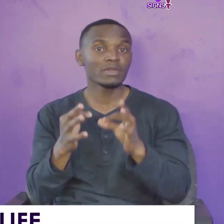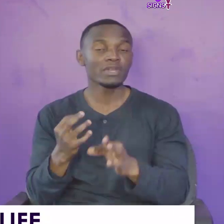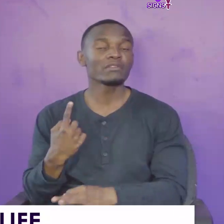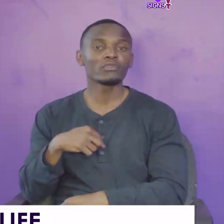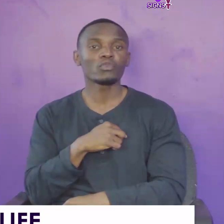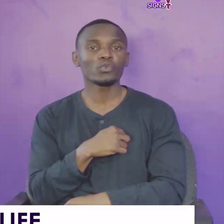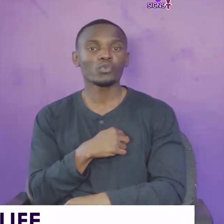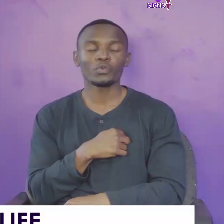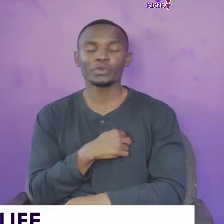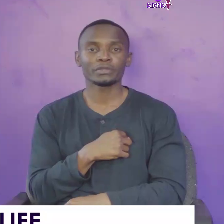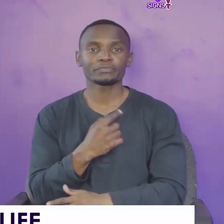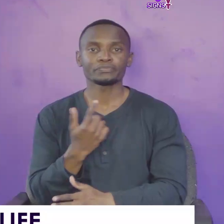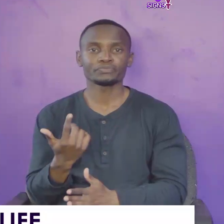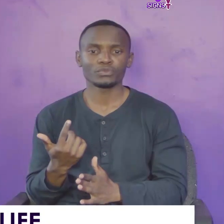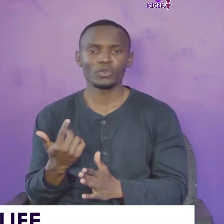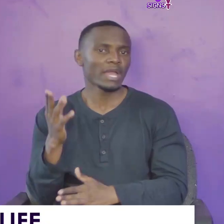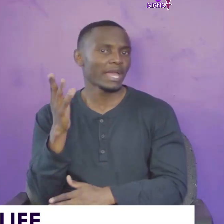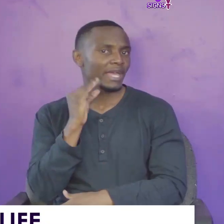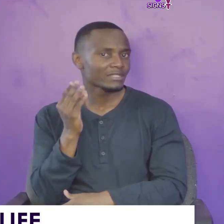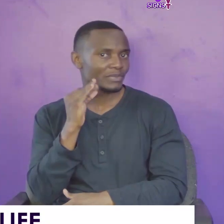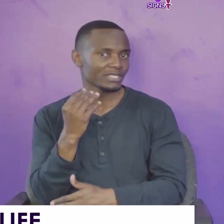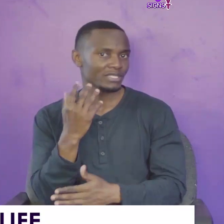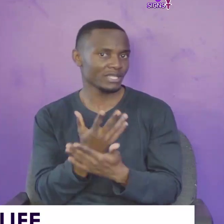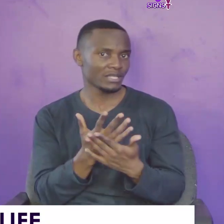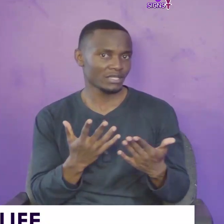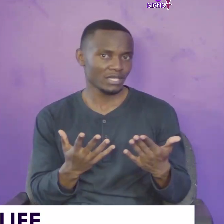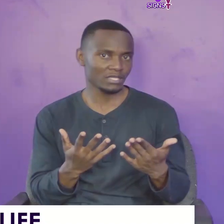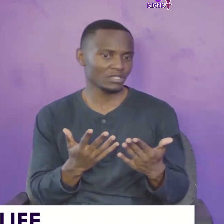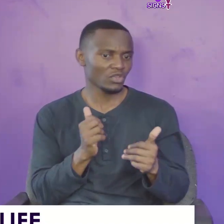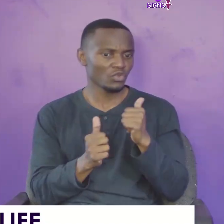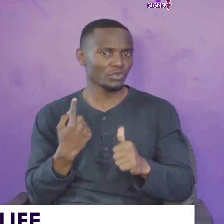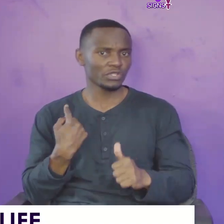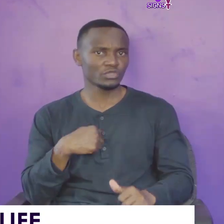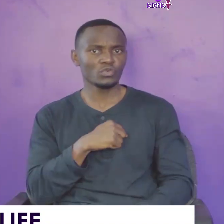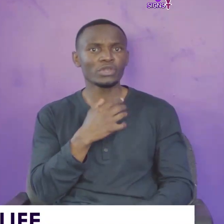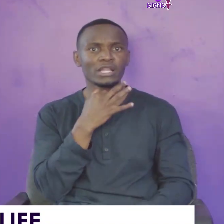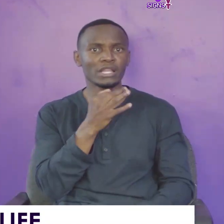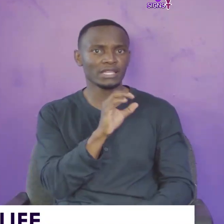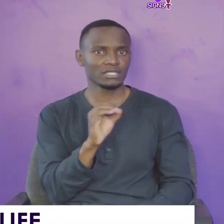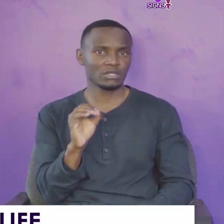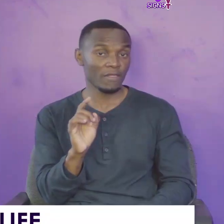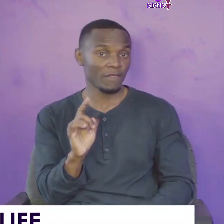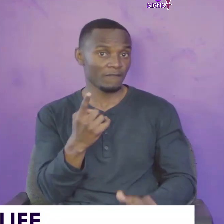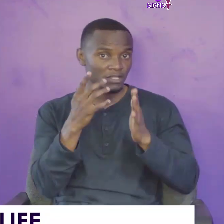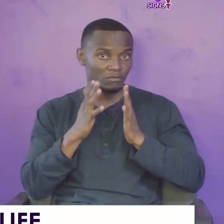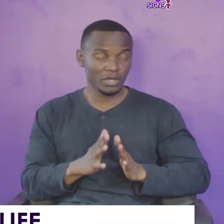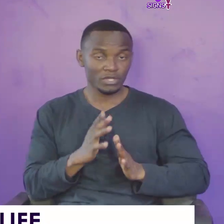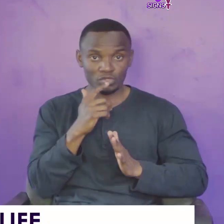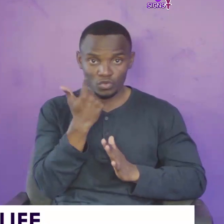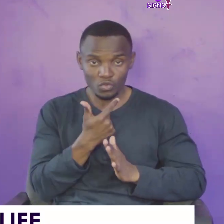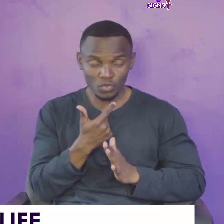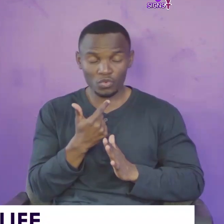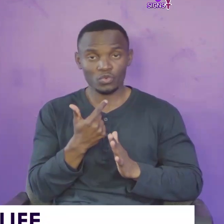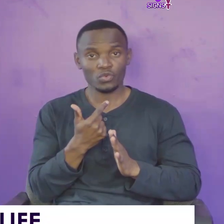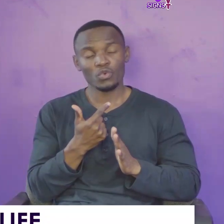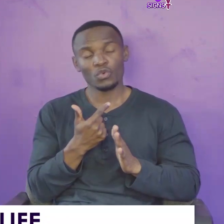things in our region or wherever it is in institutions that we do not like, first of all, the person to bear that burden is the leader, because